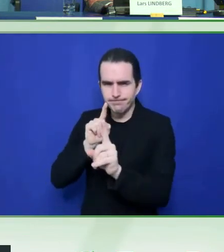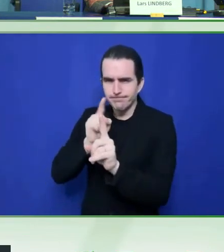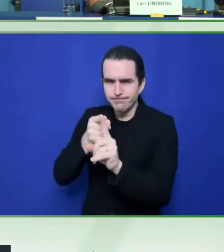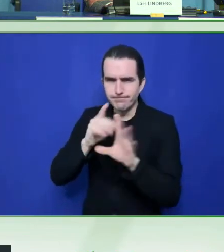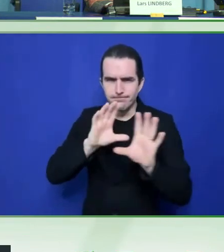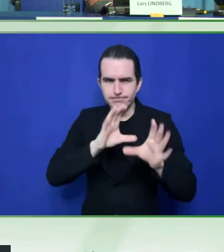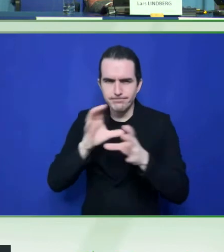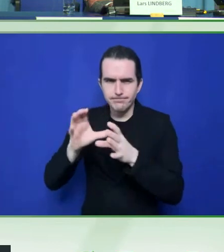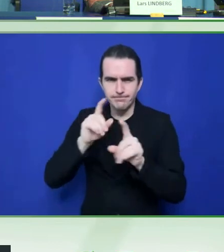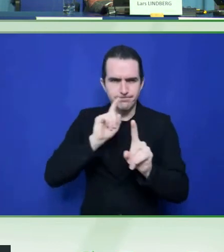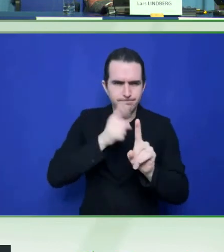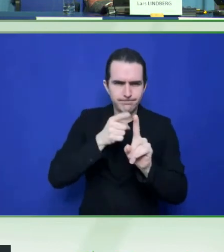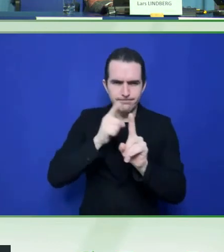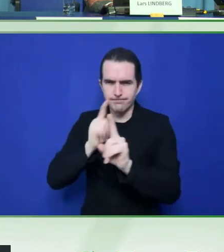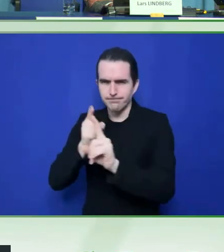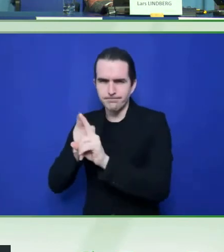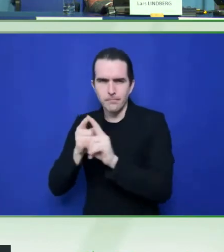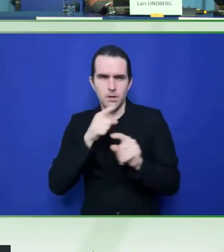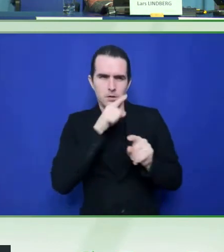project.